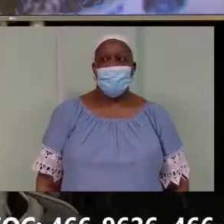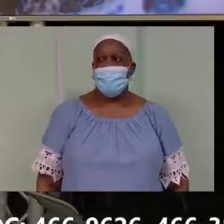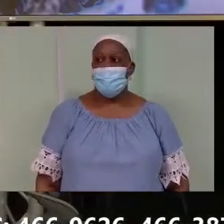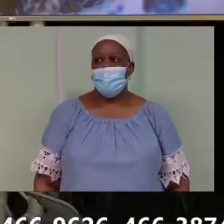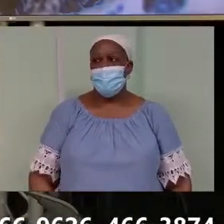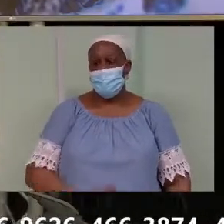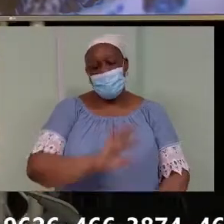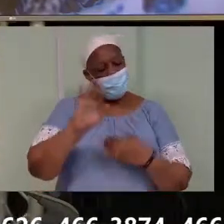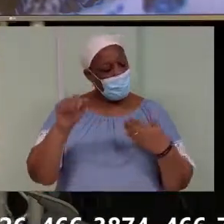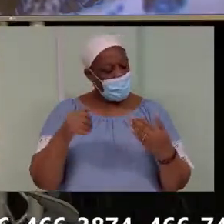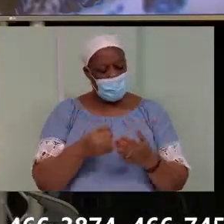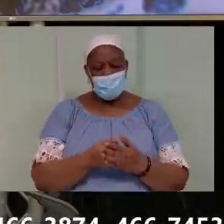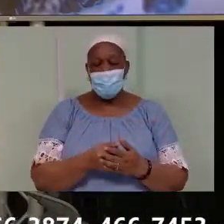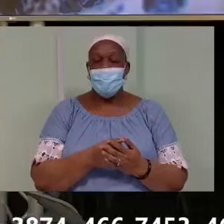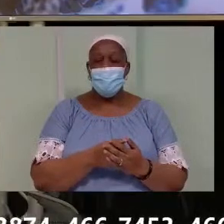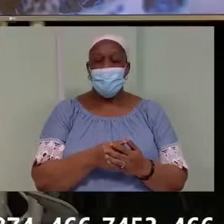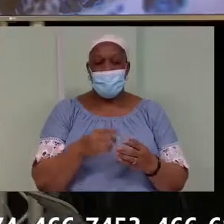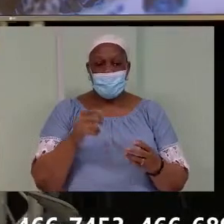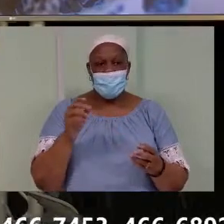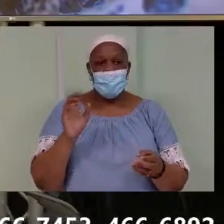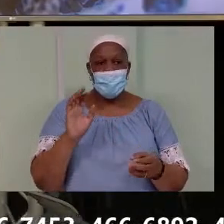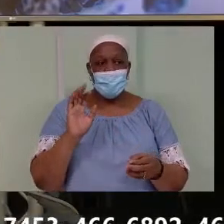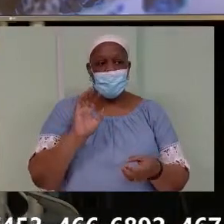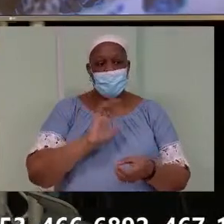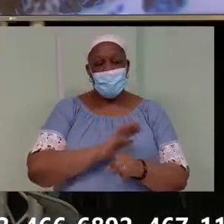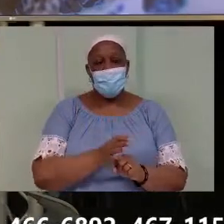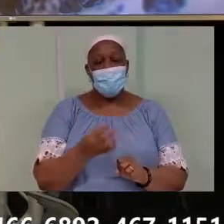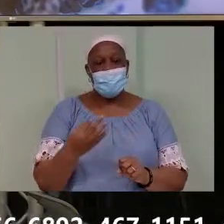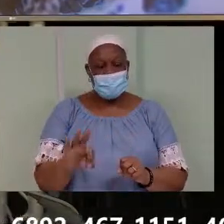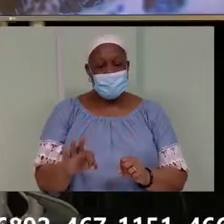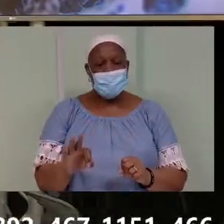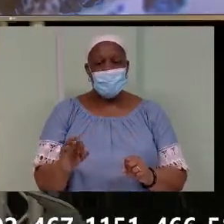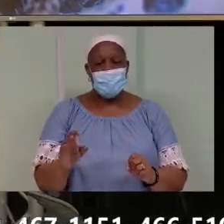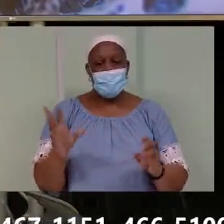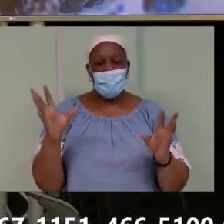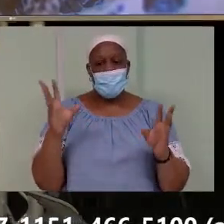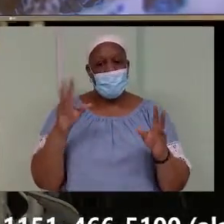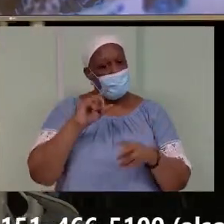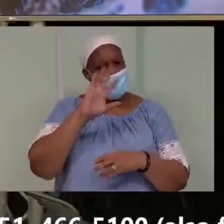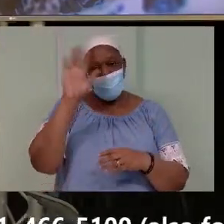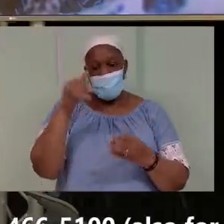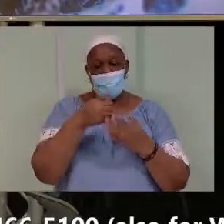do with all of us. We have questions, and